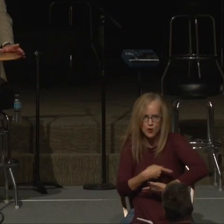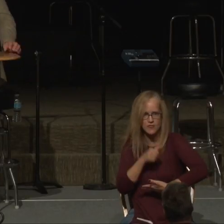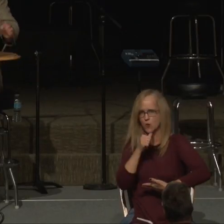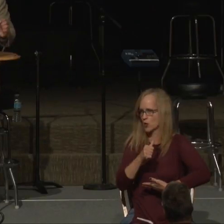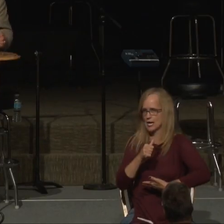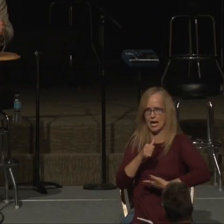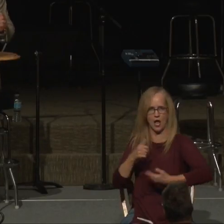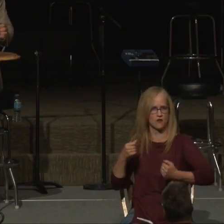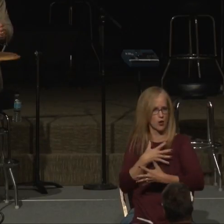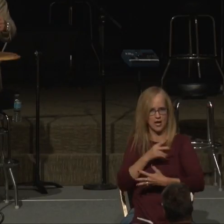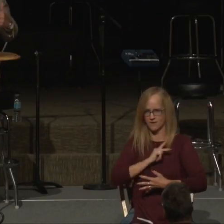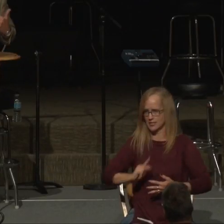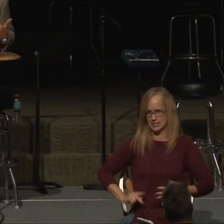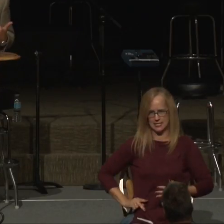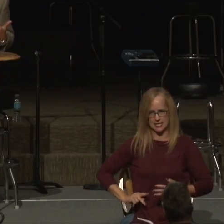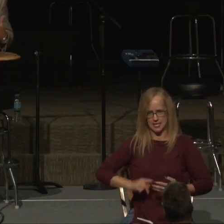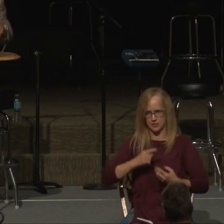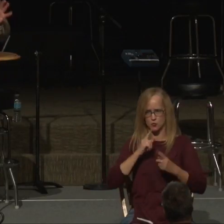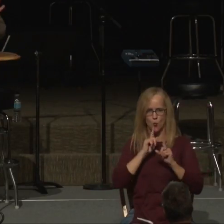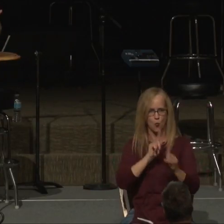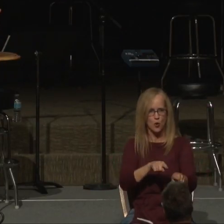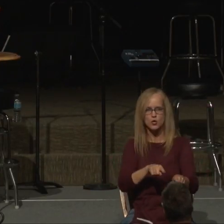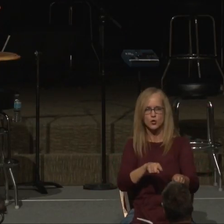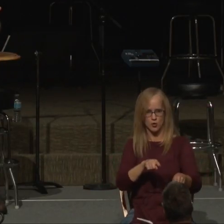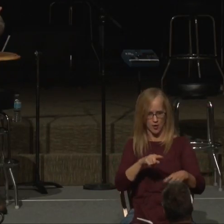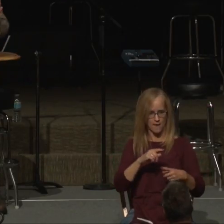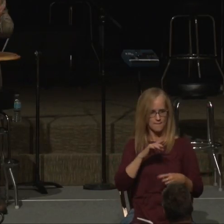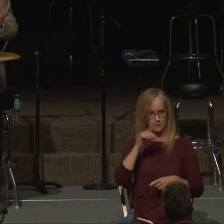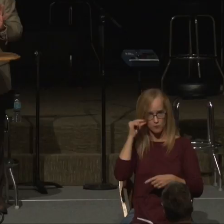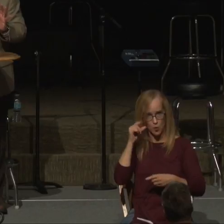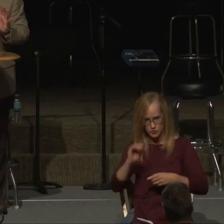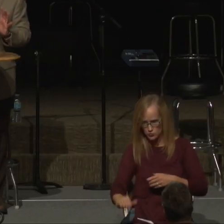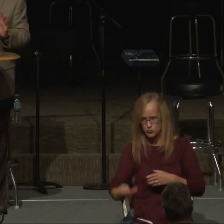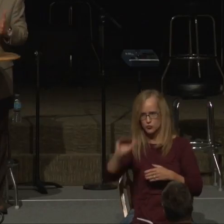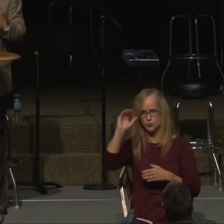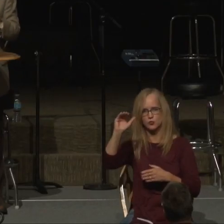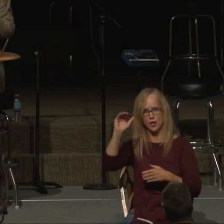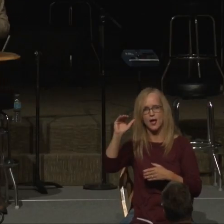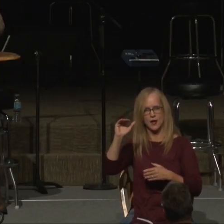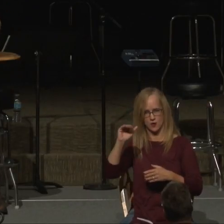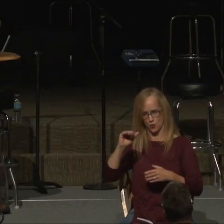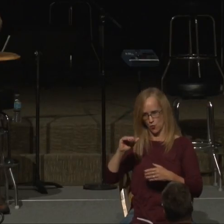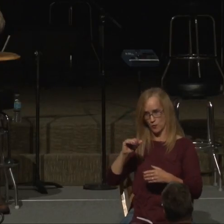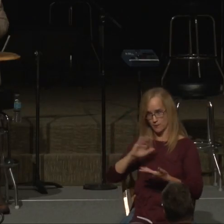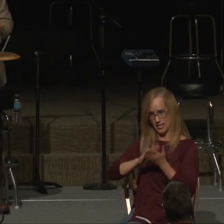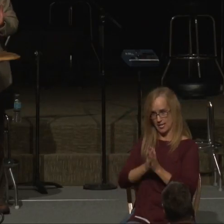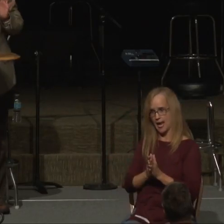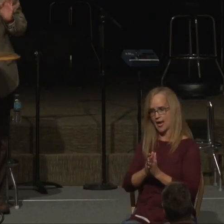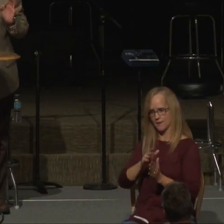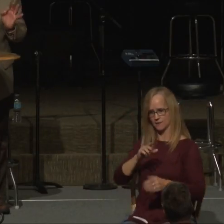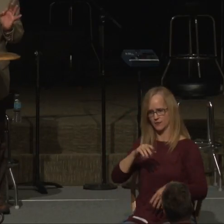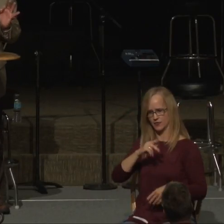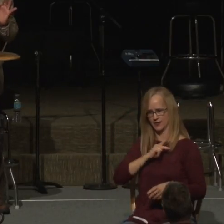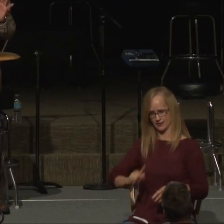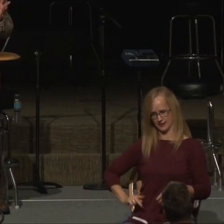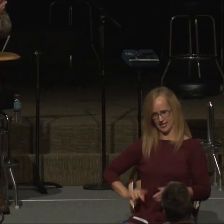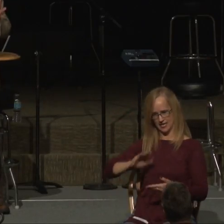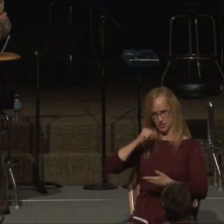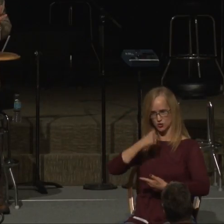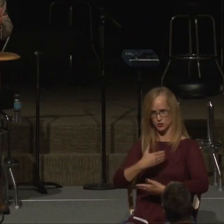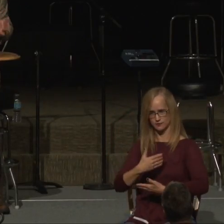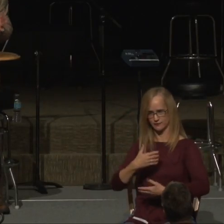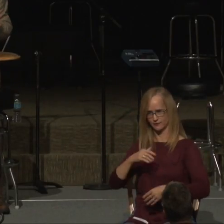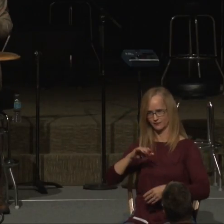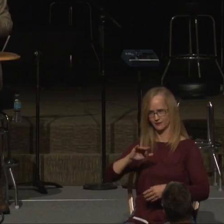king's edict. By faith, Moses, when he was grown up, refused to be called the son of Pharaoh's daughter, choosing rather to be mistreated with the people